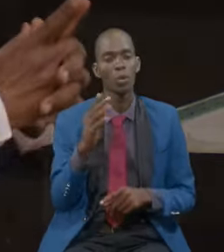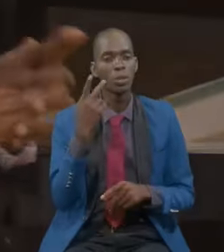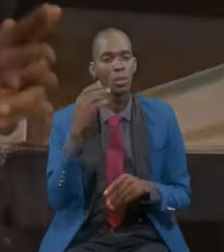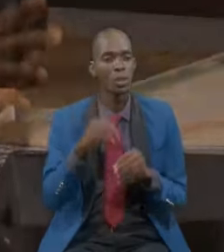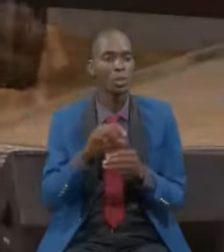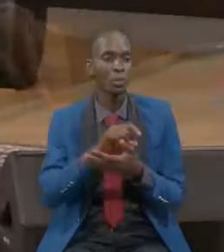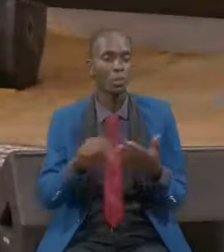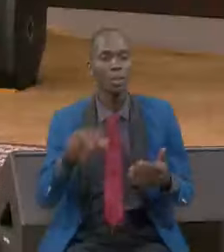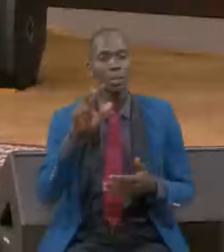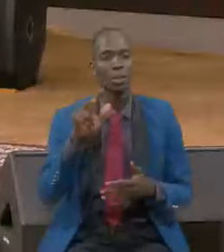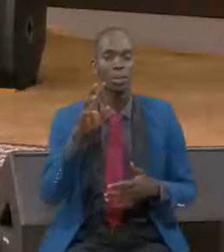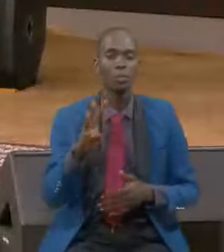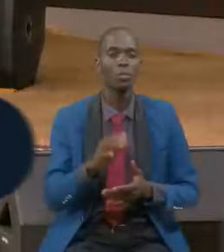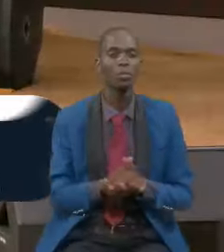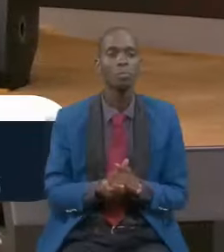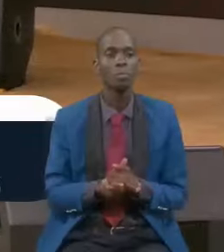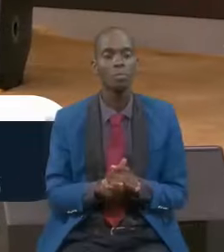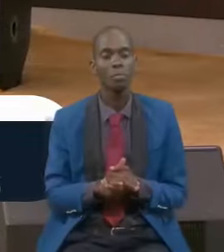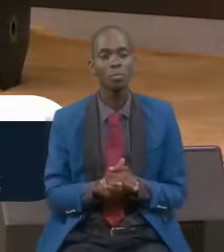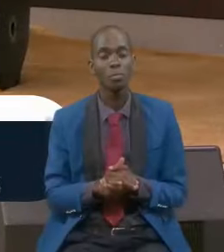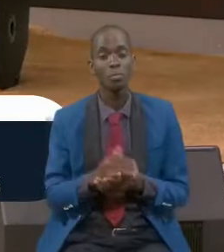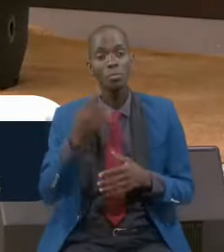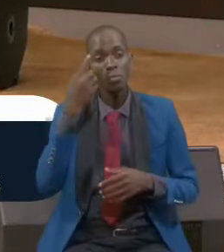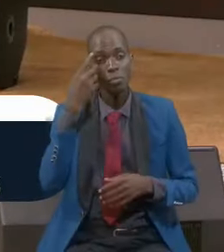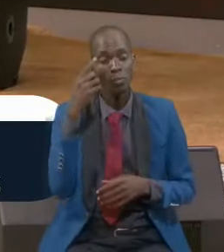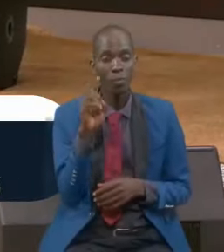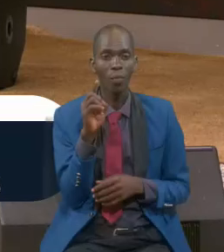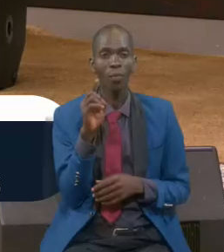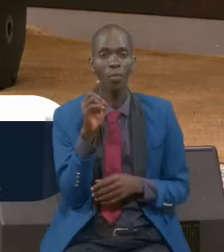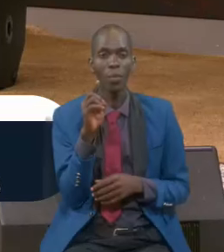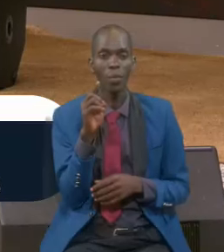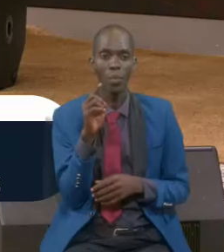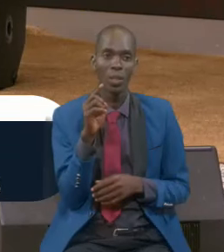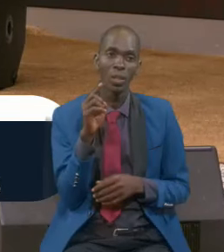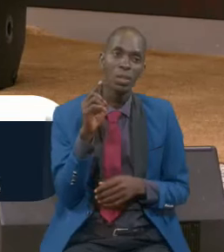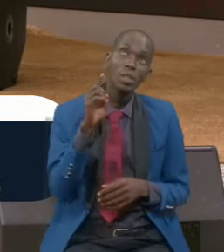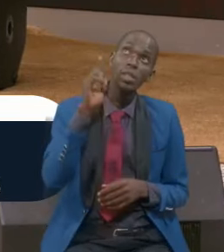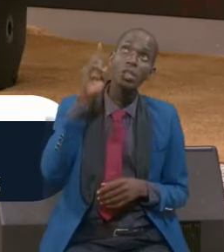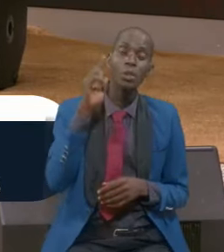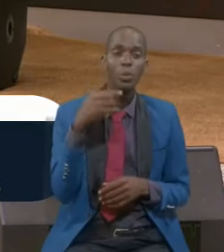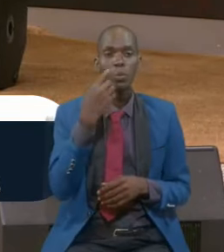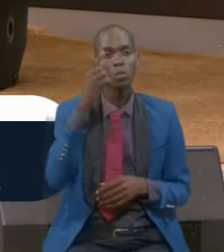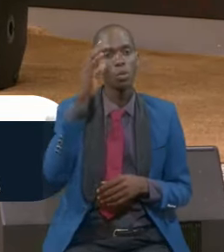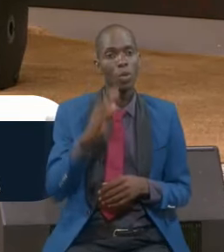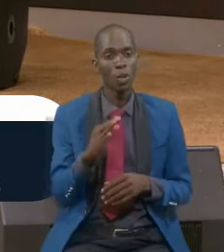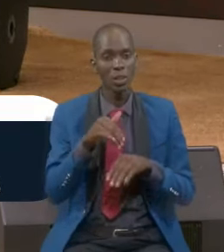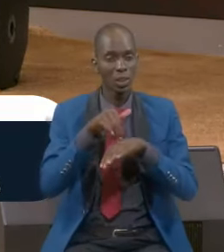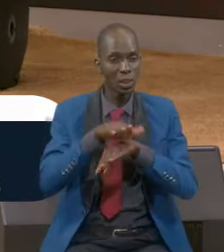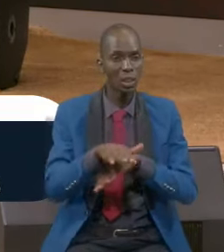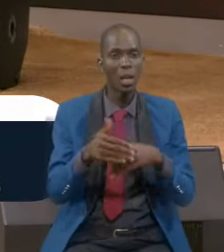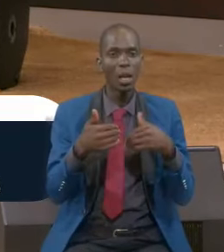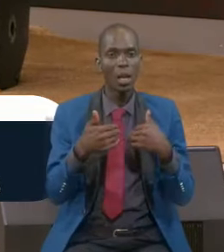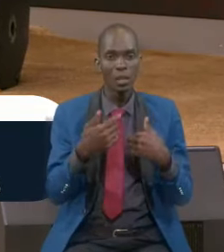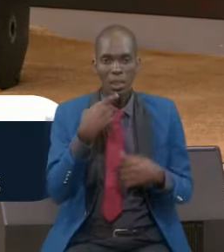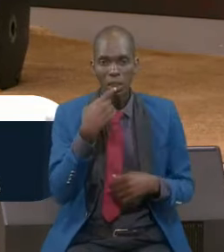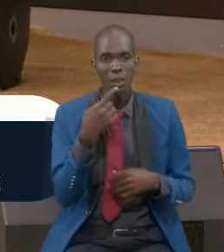34, it says, for he whom God has sent speaketh the words of